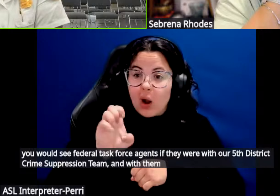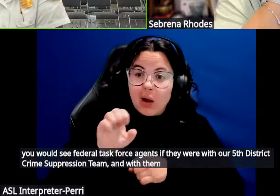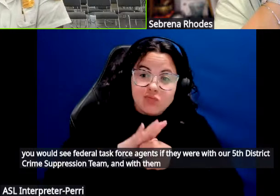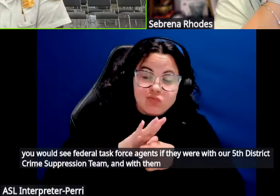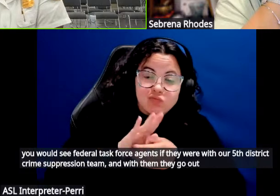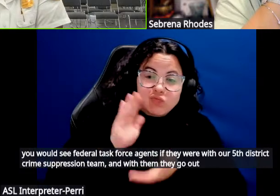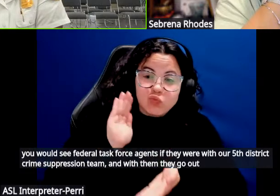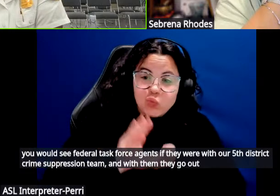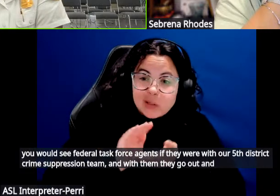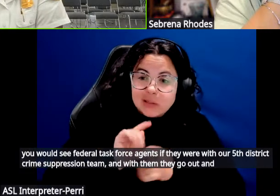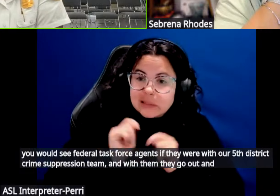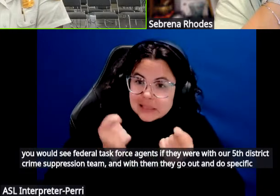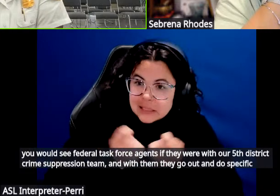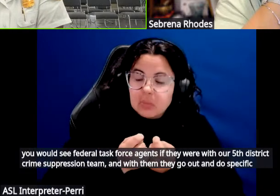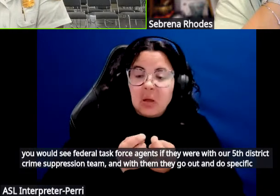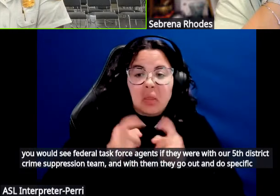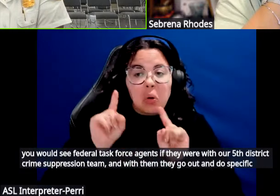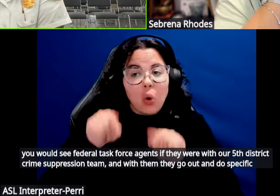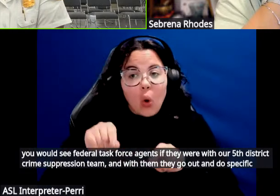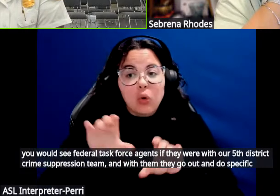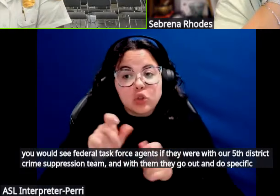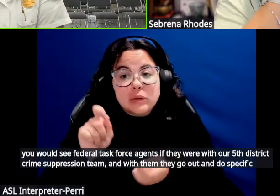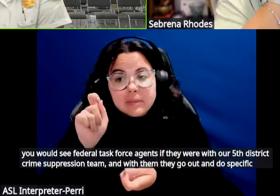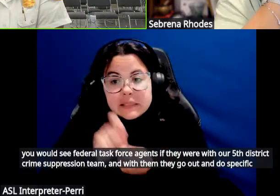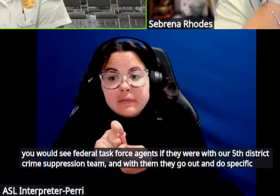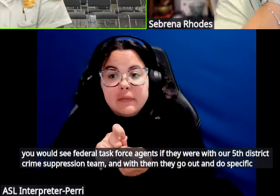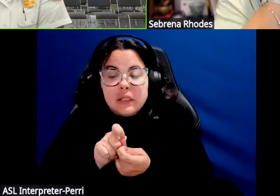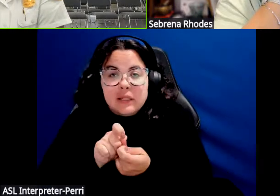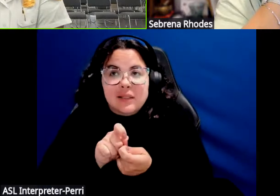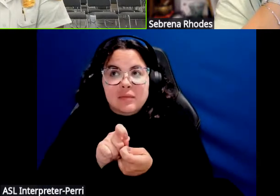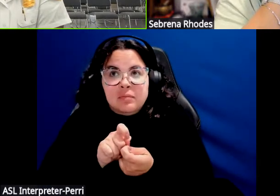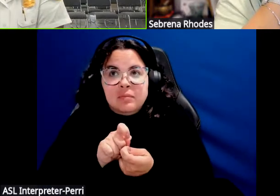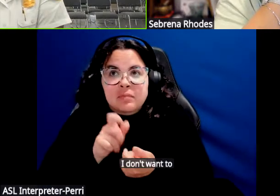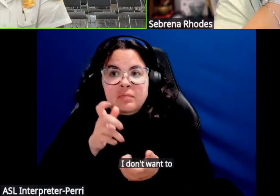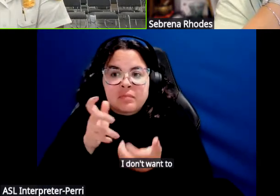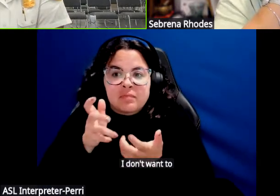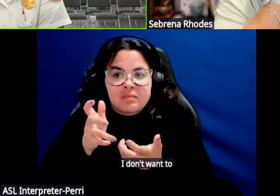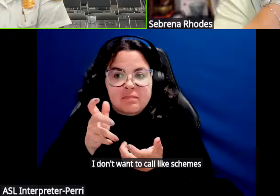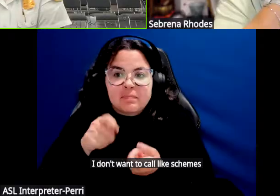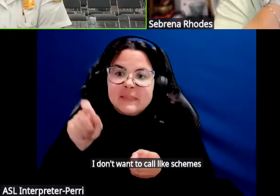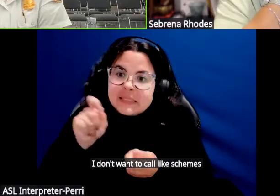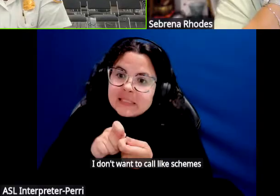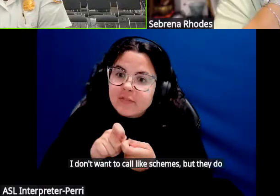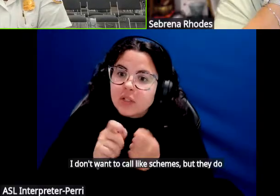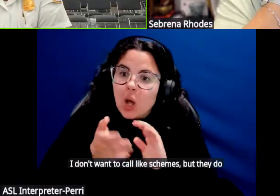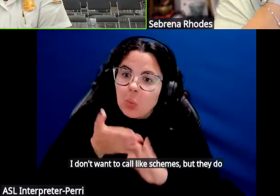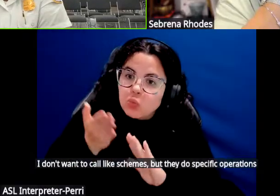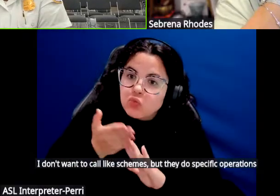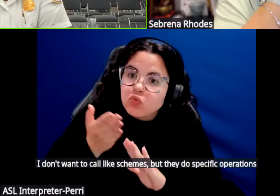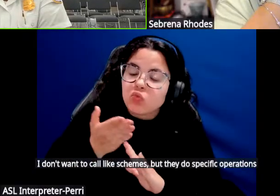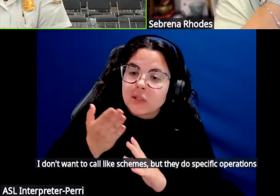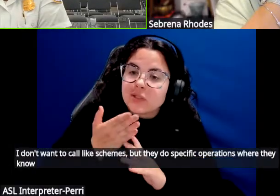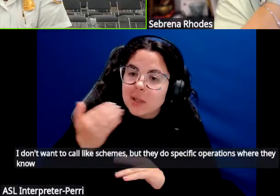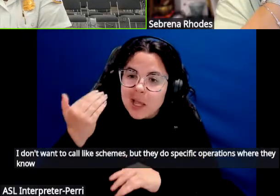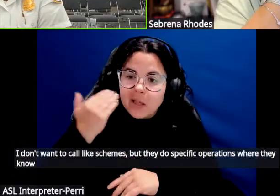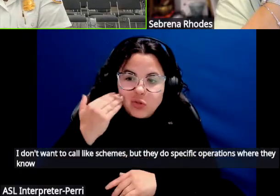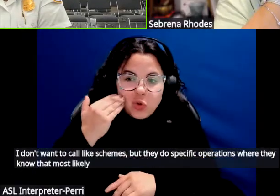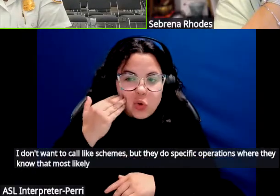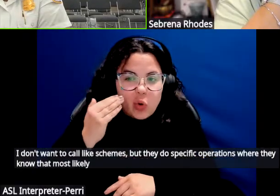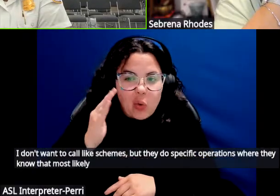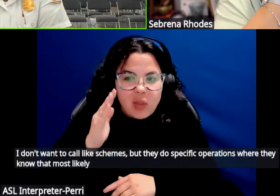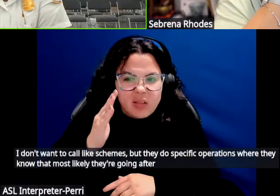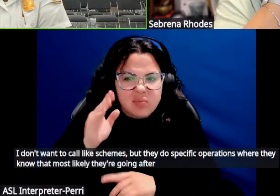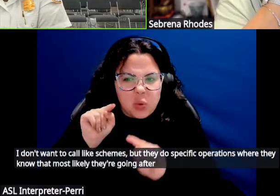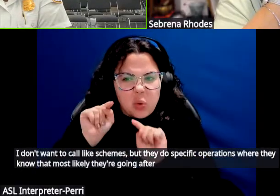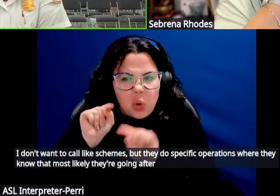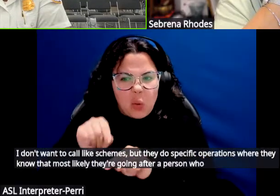do specific I don't want to call it like stings, but they do specific operations where they know that most likely they're going after a person who